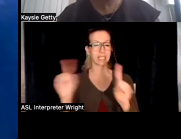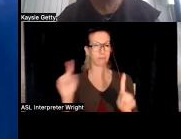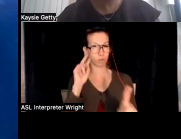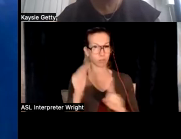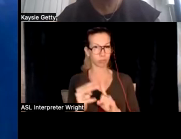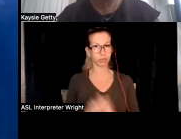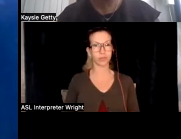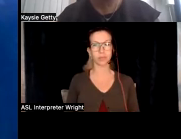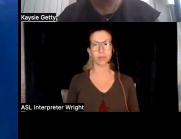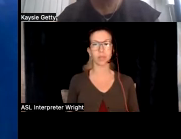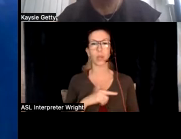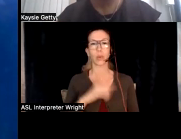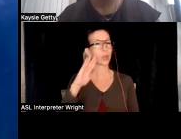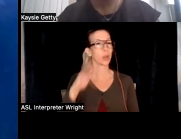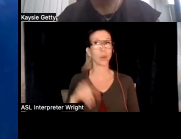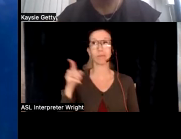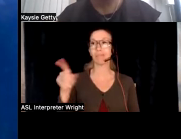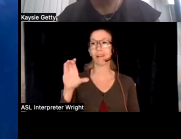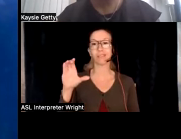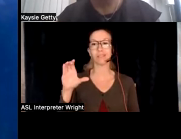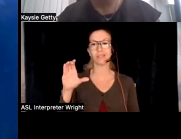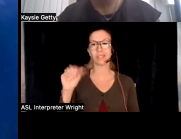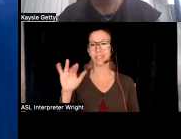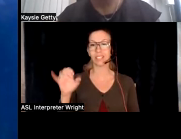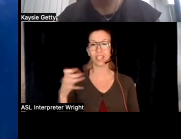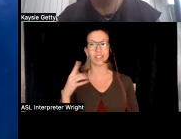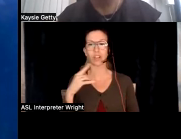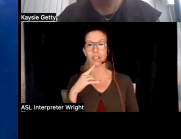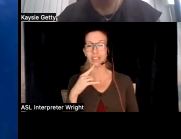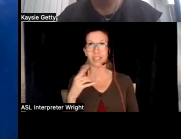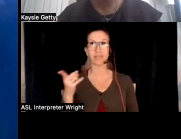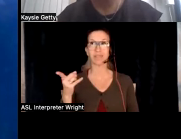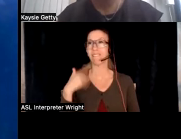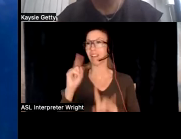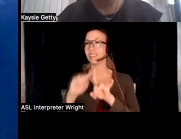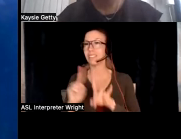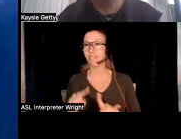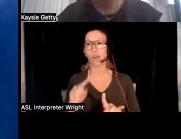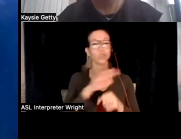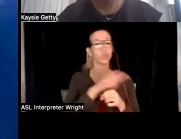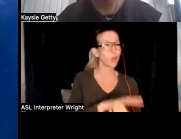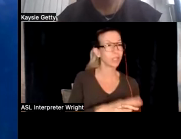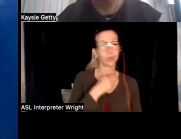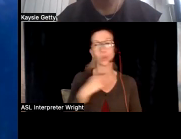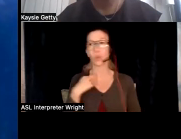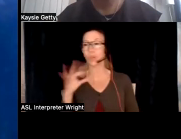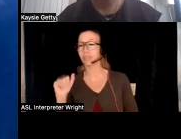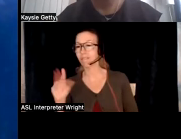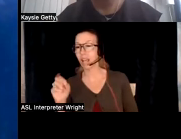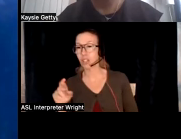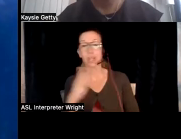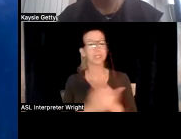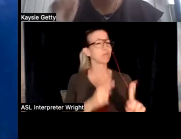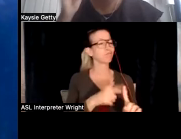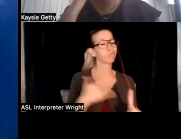know, as Casey's already said, there's a lot of different kinds of stressors out there, a lot of different kinds of risk factors. Some of them are sort of typical life